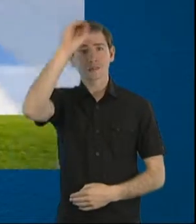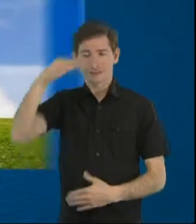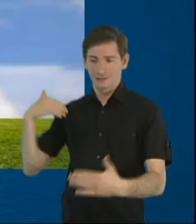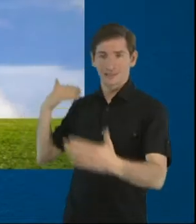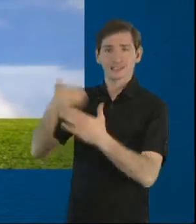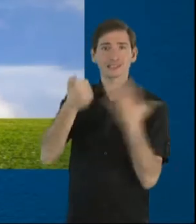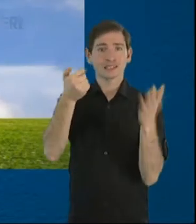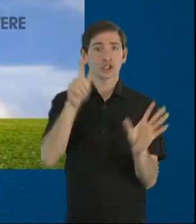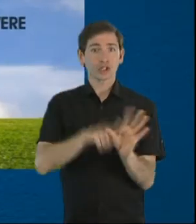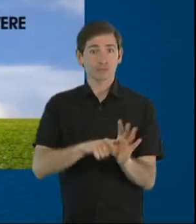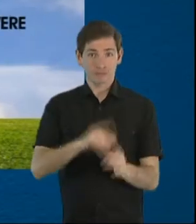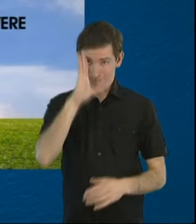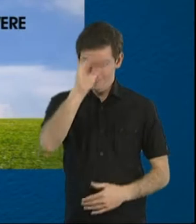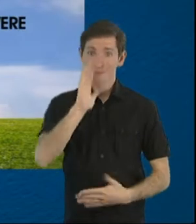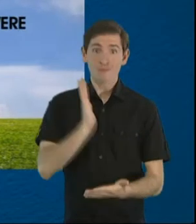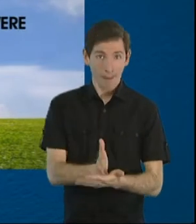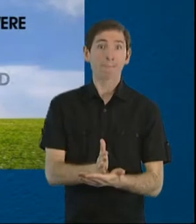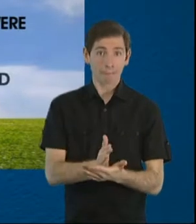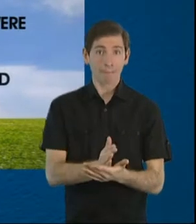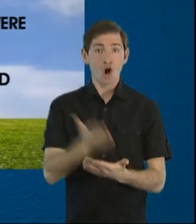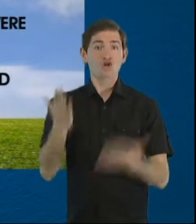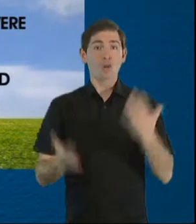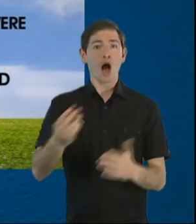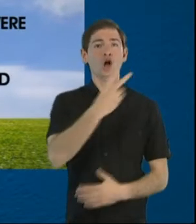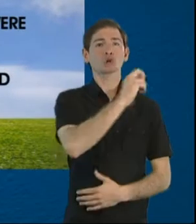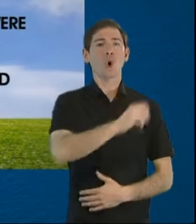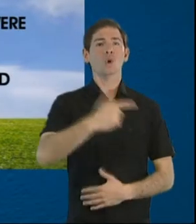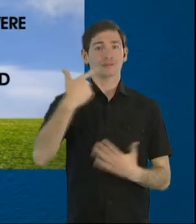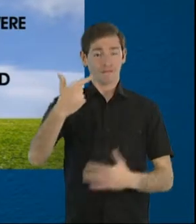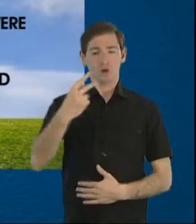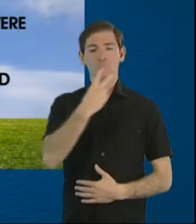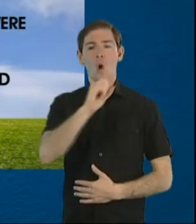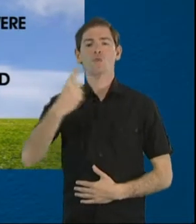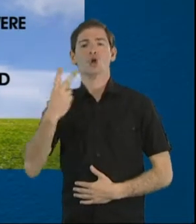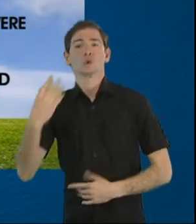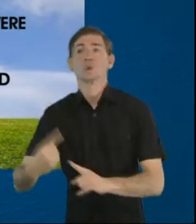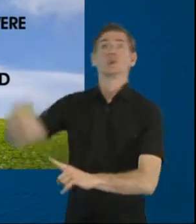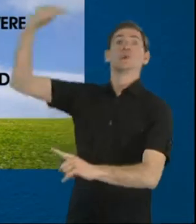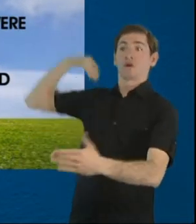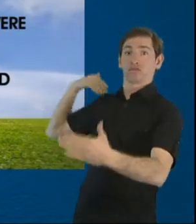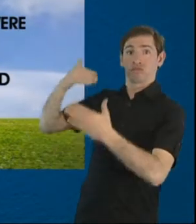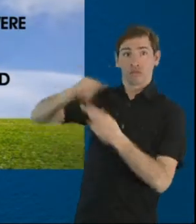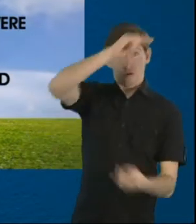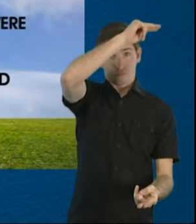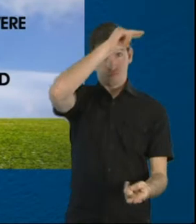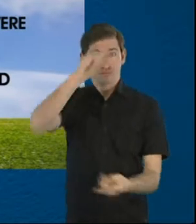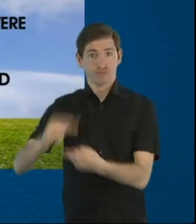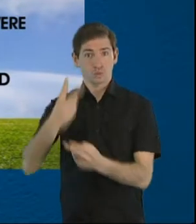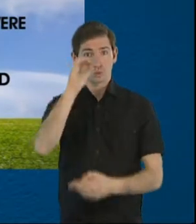Fact. Burglaries were down 21% in 2007-8 compared to yearly 2001-2